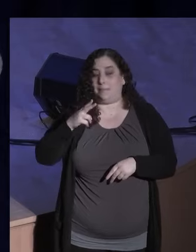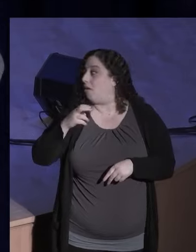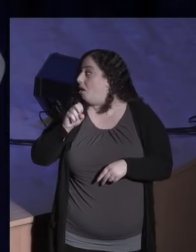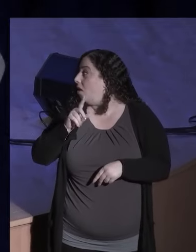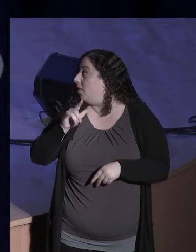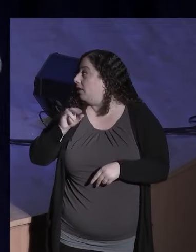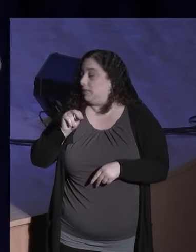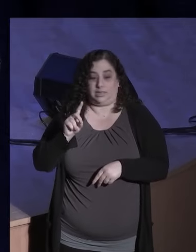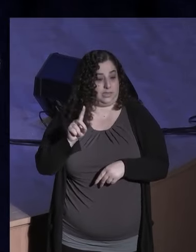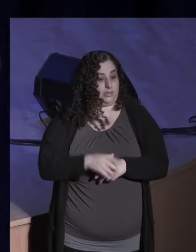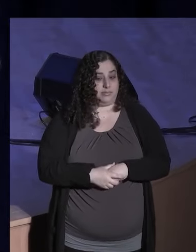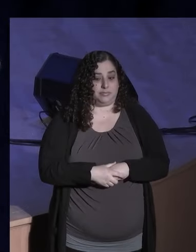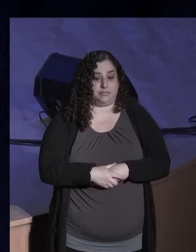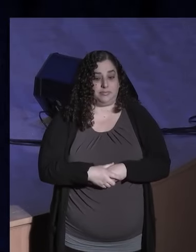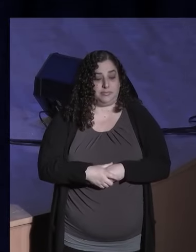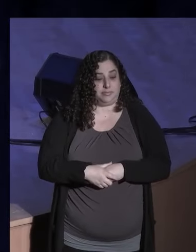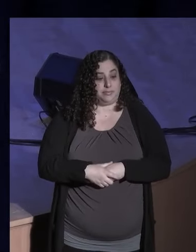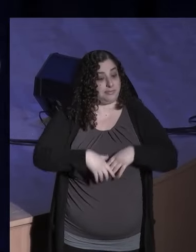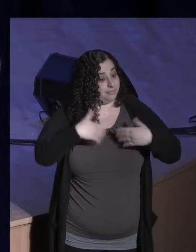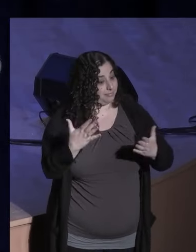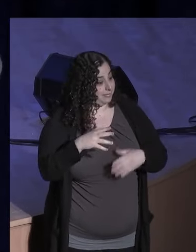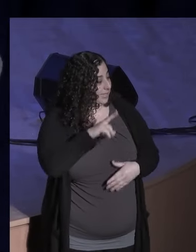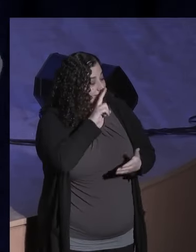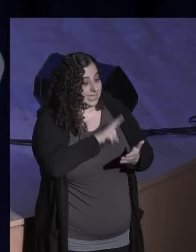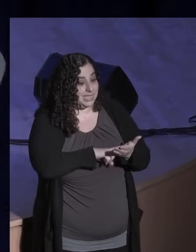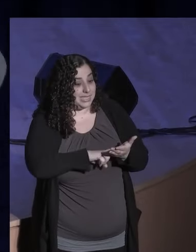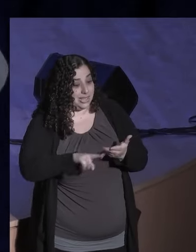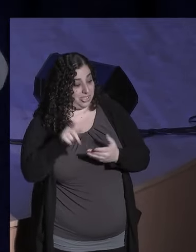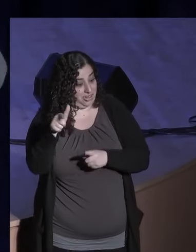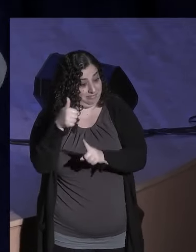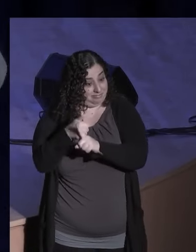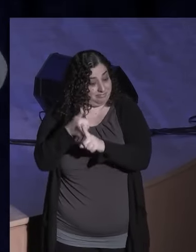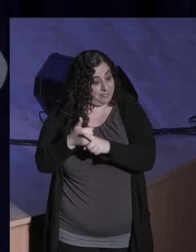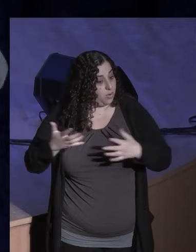You know, Secretary Haaland is an enrolled member of the Pueblo of Laguna, New